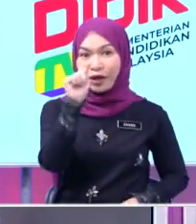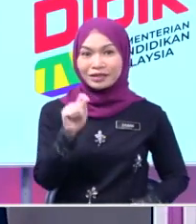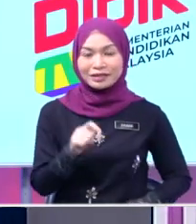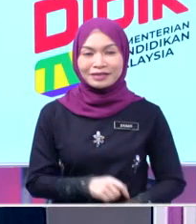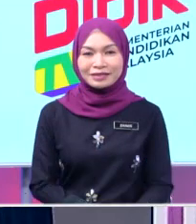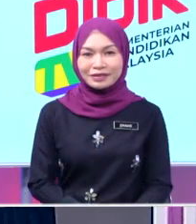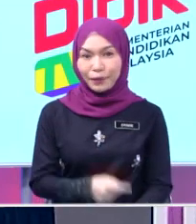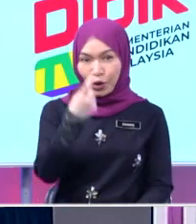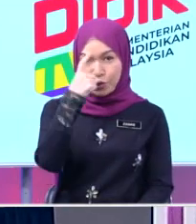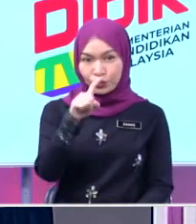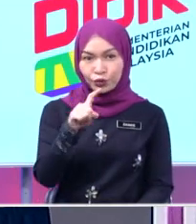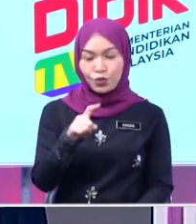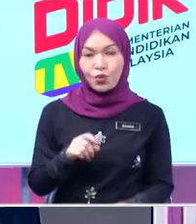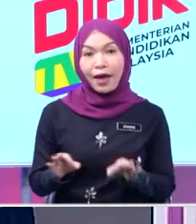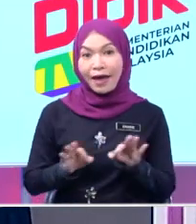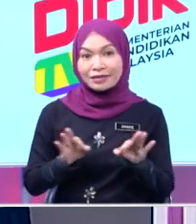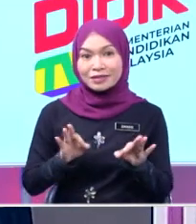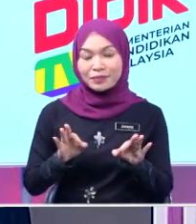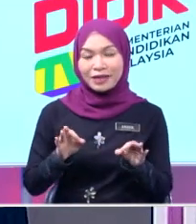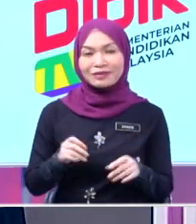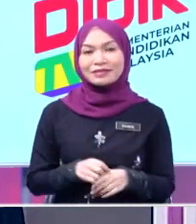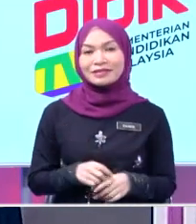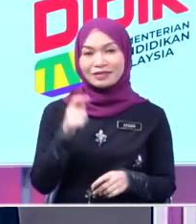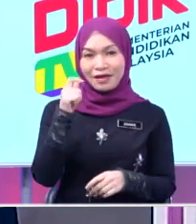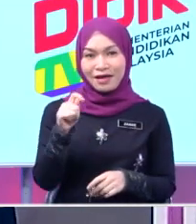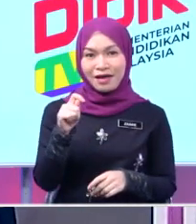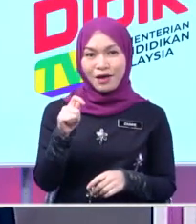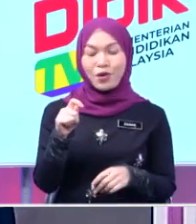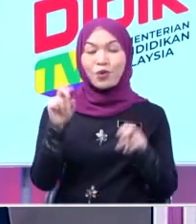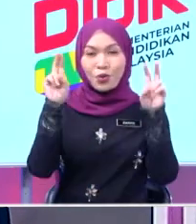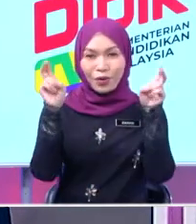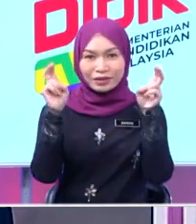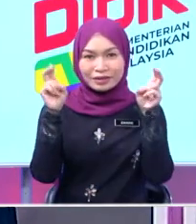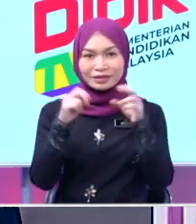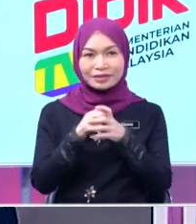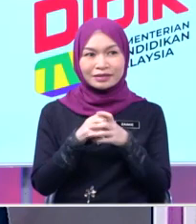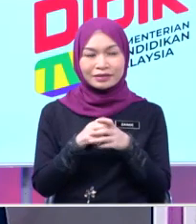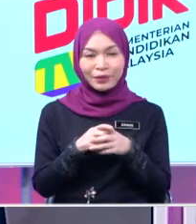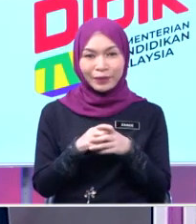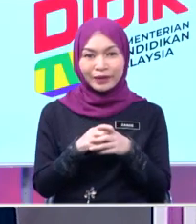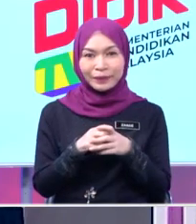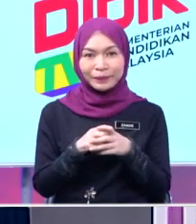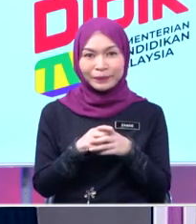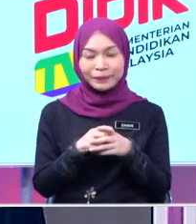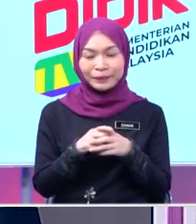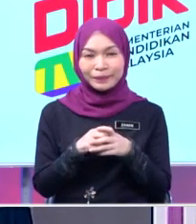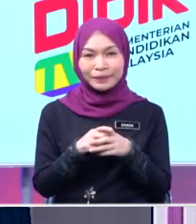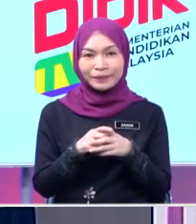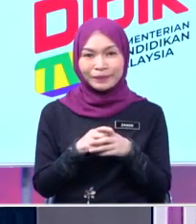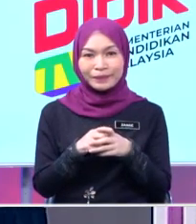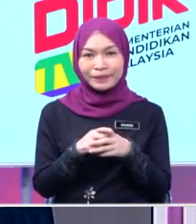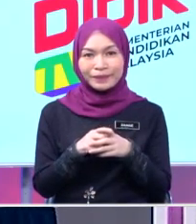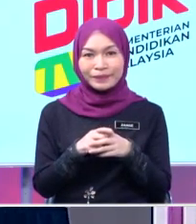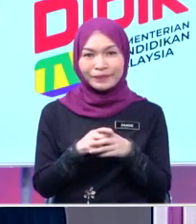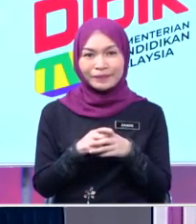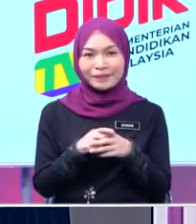so have you ever noticed the difference of the same products that we buy daily for food? So that should be a question mark. Okay, what's next?